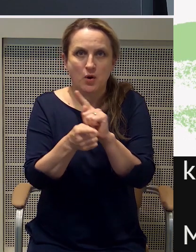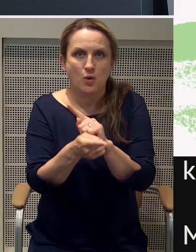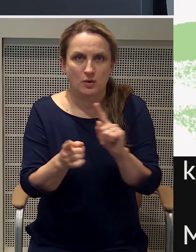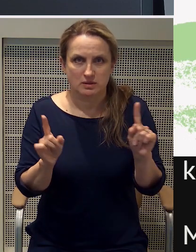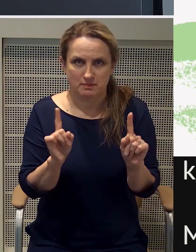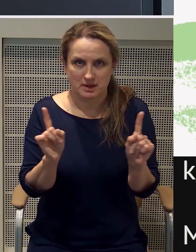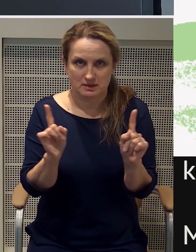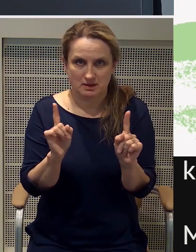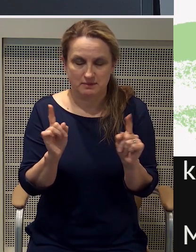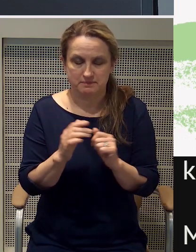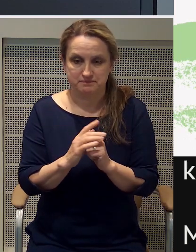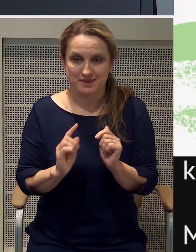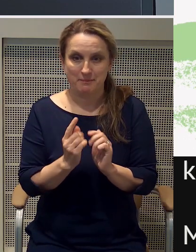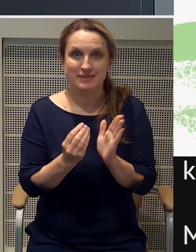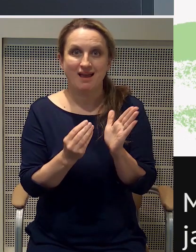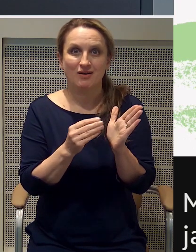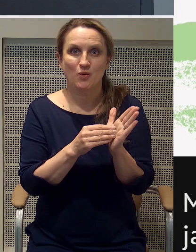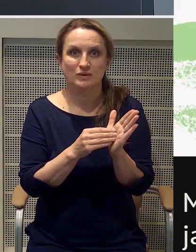What could have been done differently?